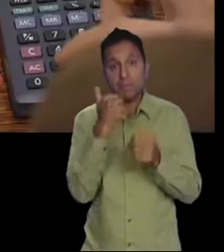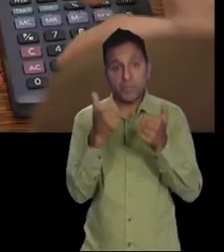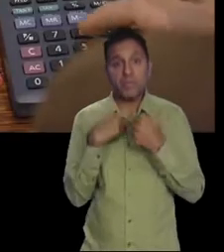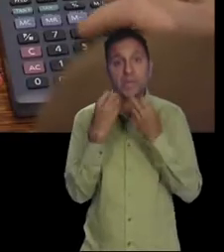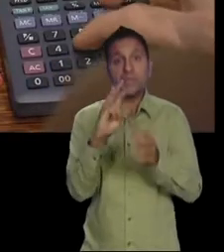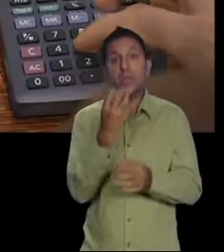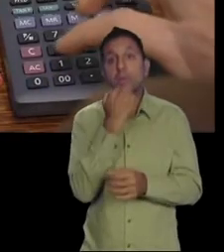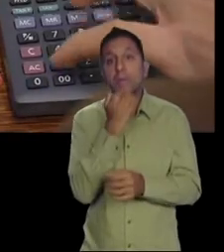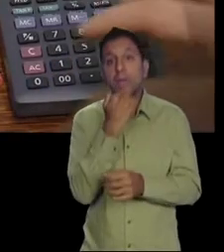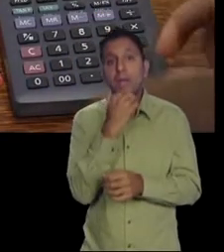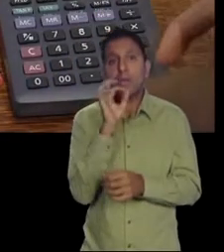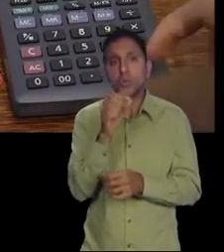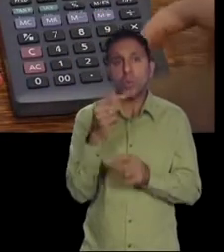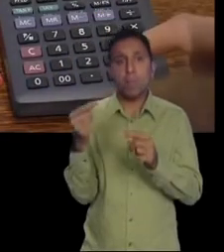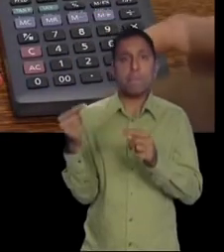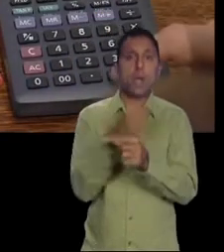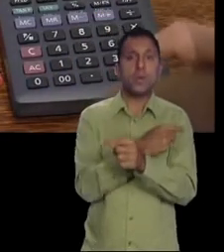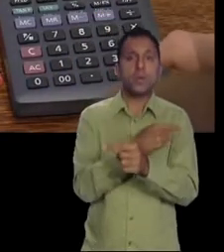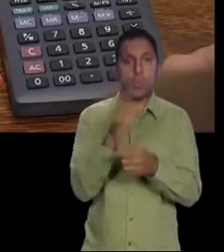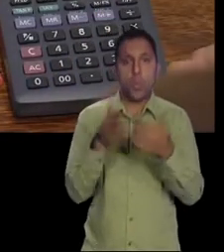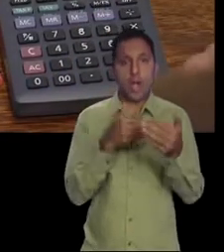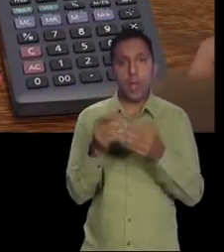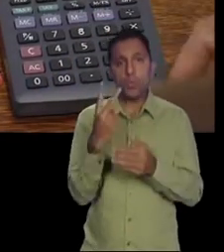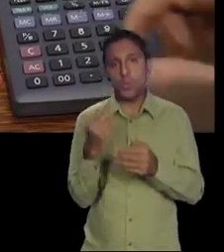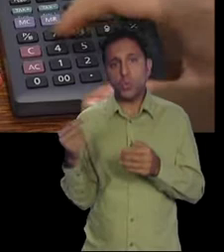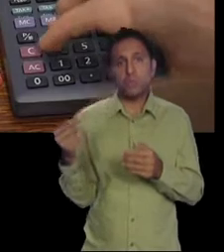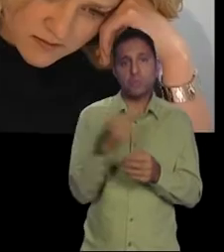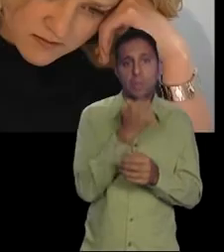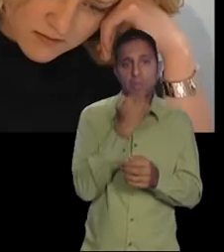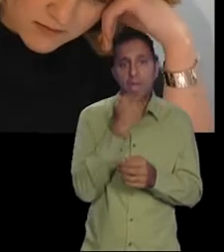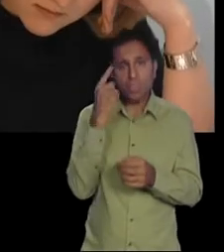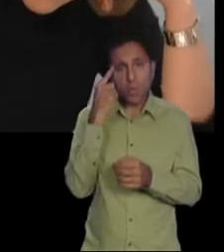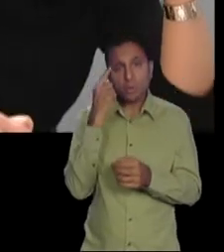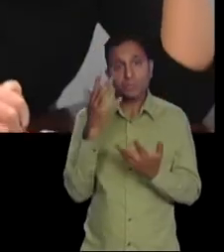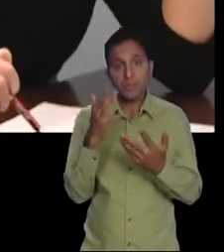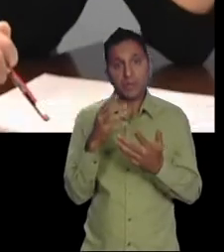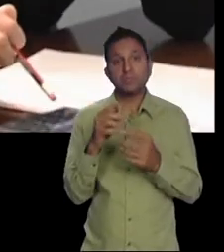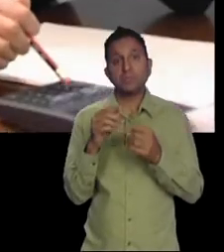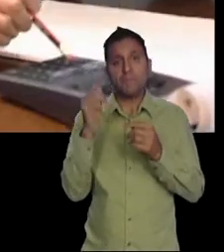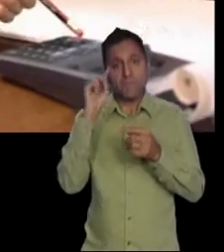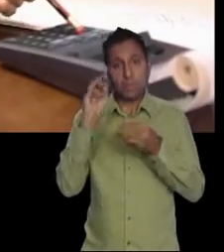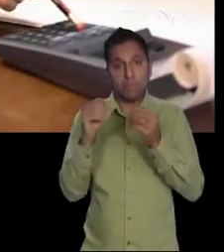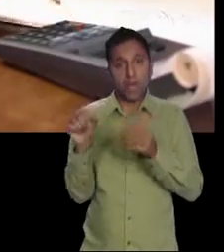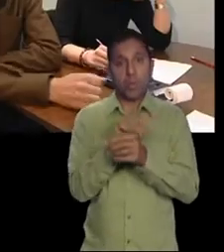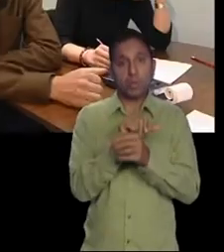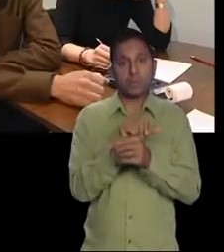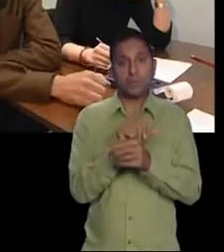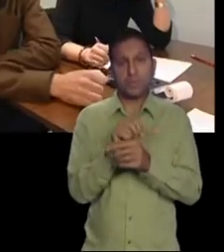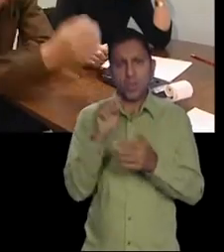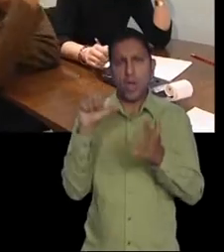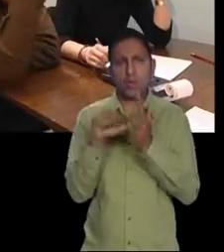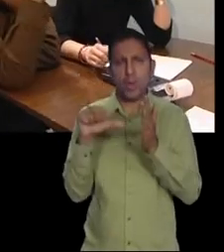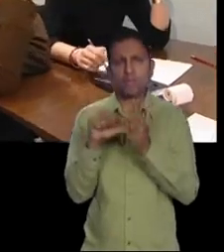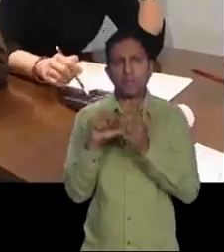thought of originally, that's called factoring, going backwards. That's really, really tough. If somebody could find a clever way to factor, they'd be able to crack all